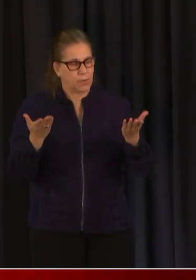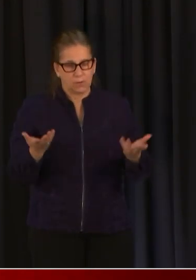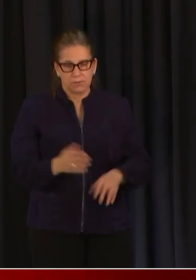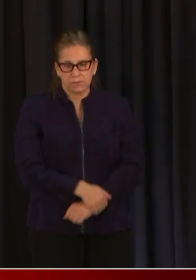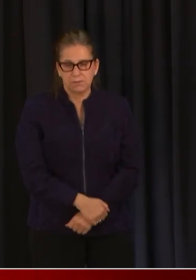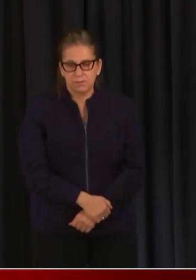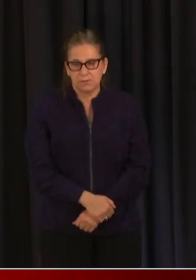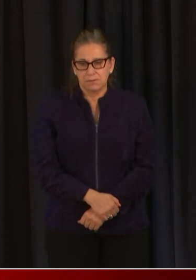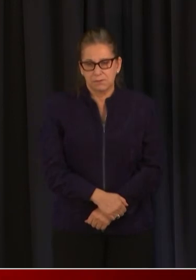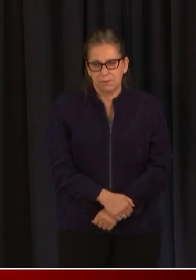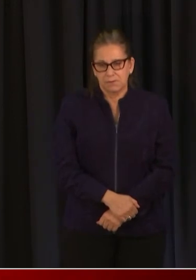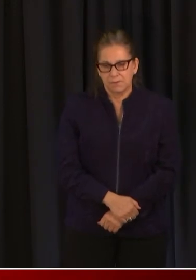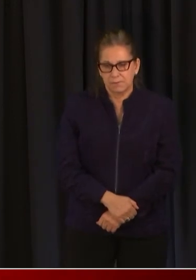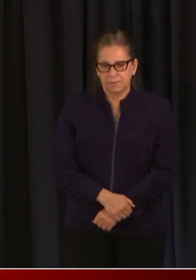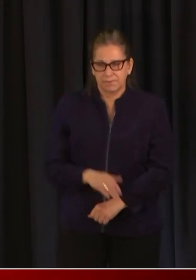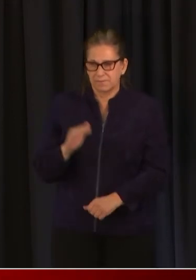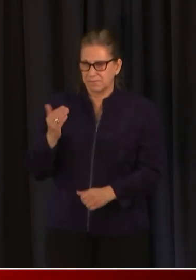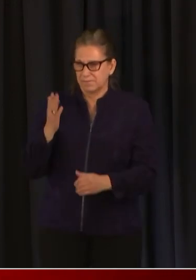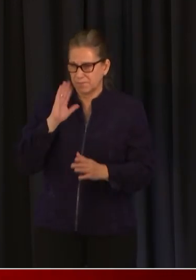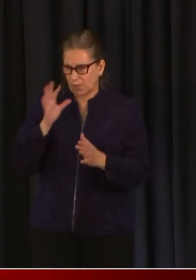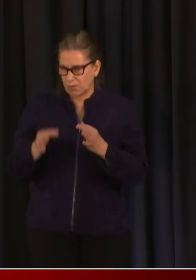forward to avoid similar litigation?